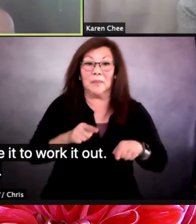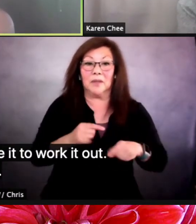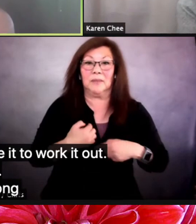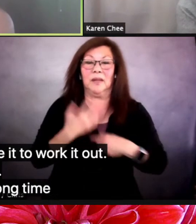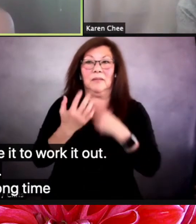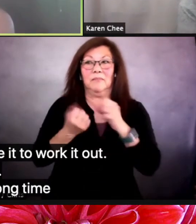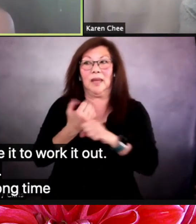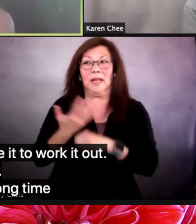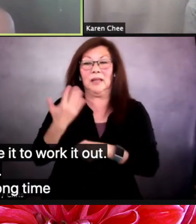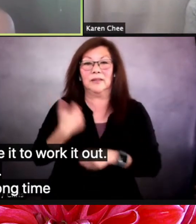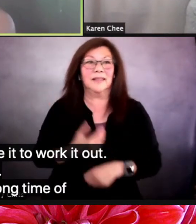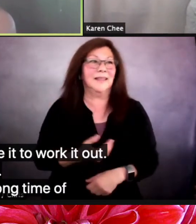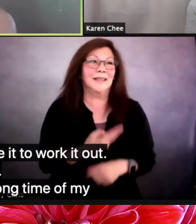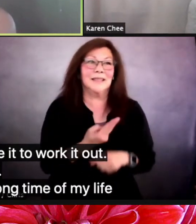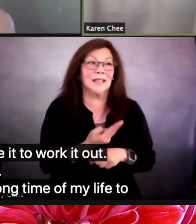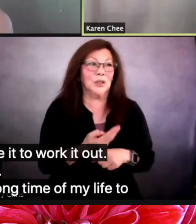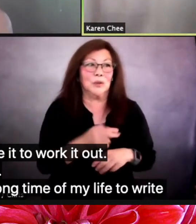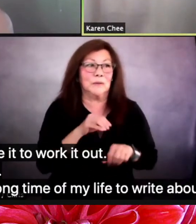not useful advice, Hannah.